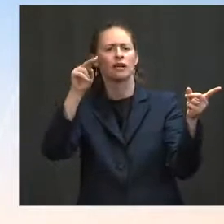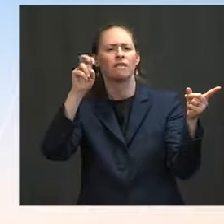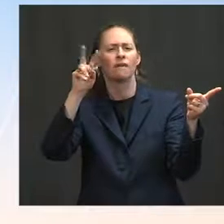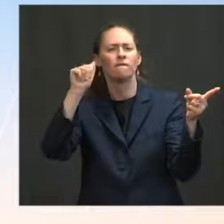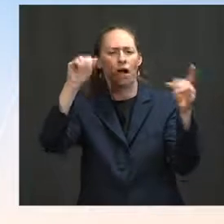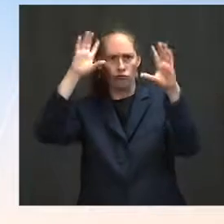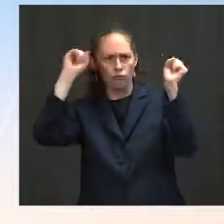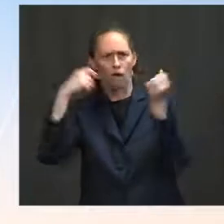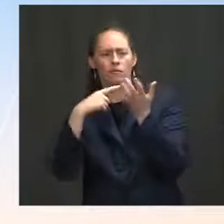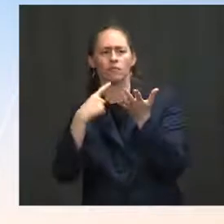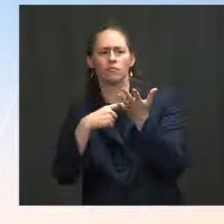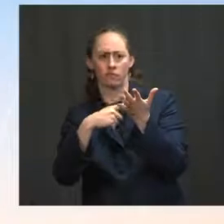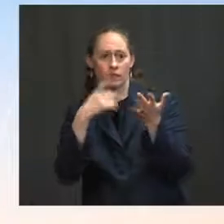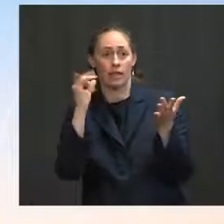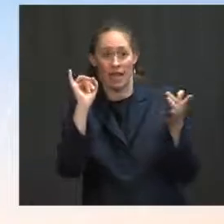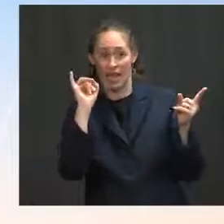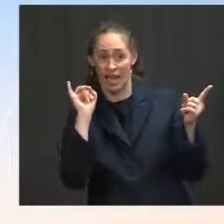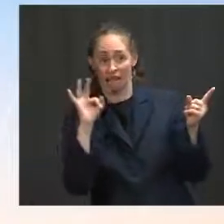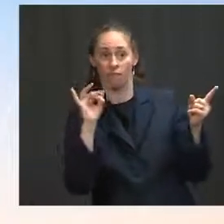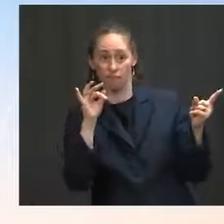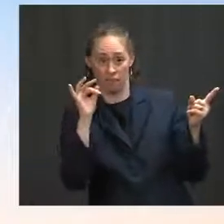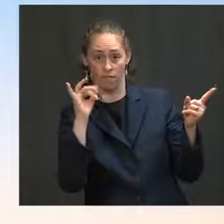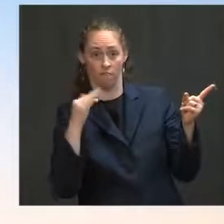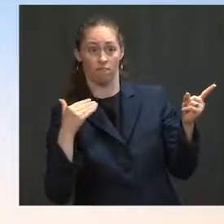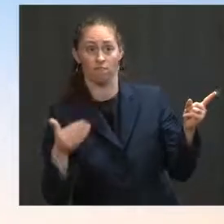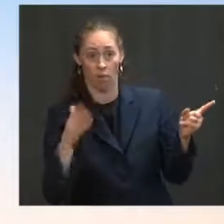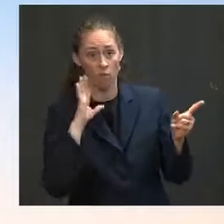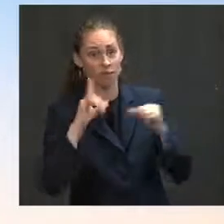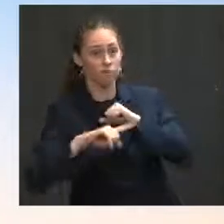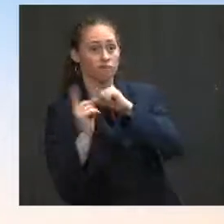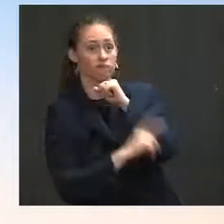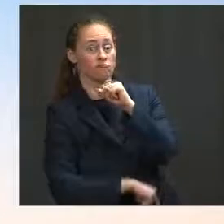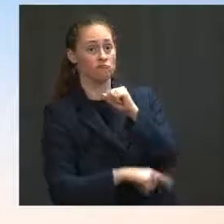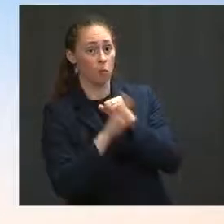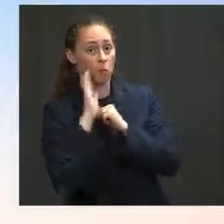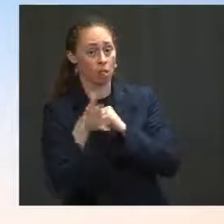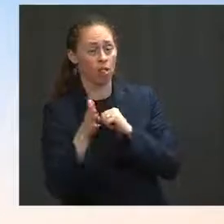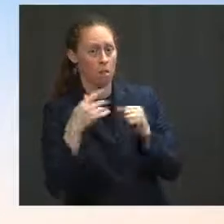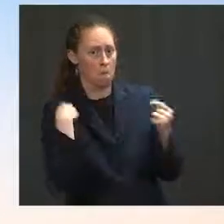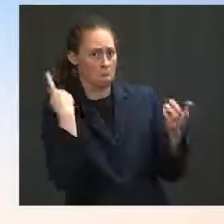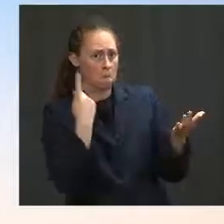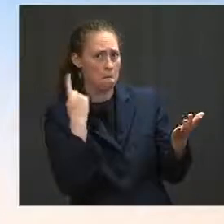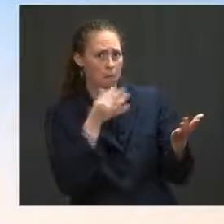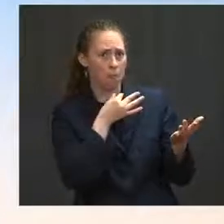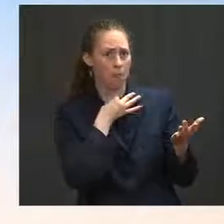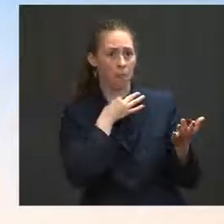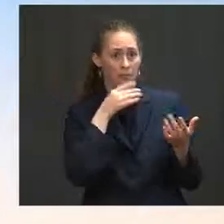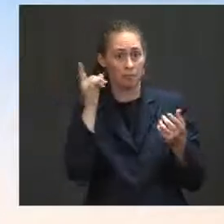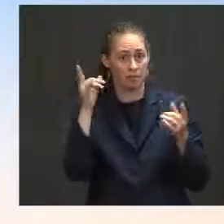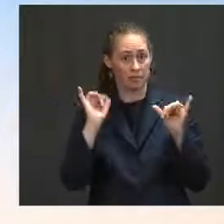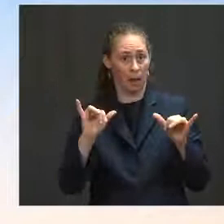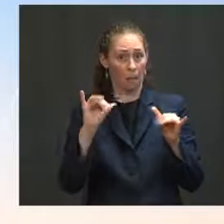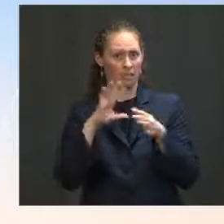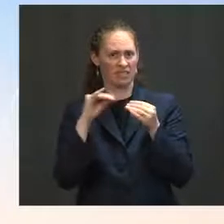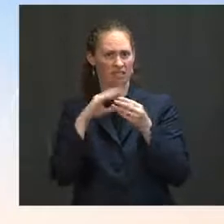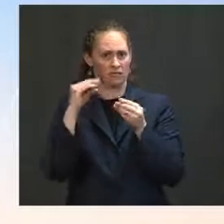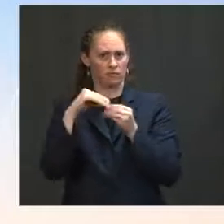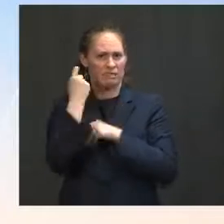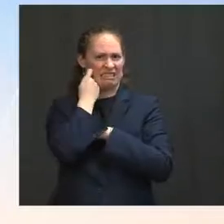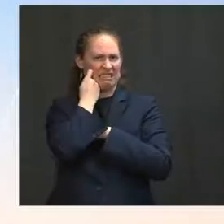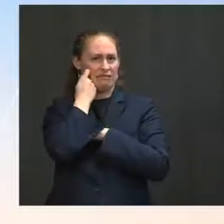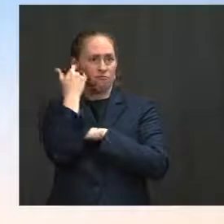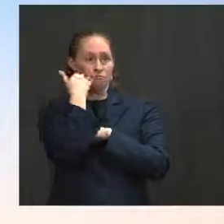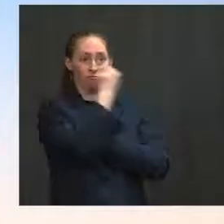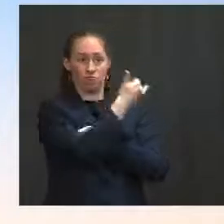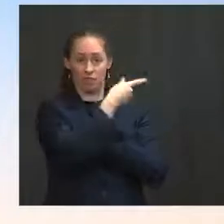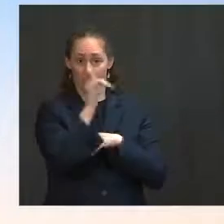consequences. He knows I will take action. Did he raise the volume of a similar message in their call today, or did he amplify